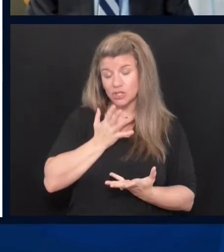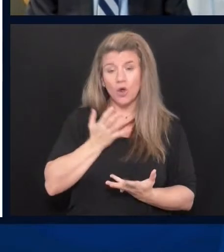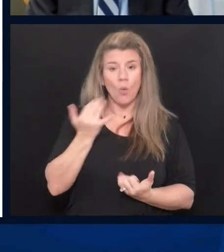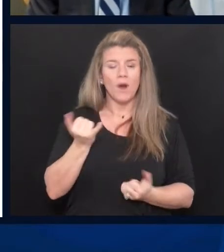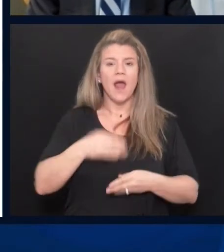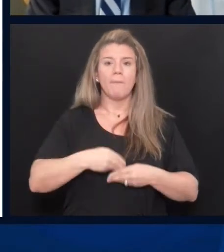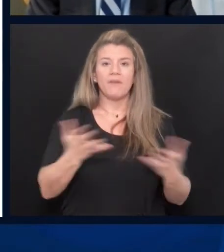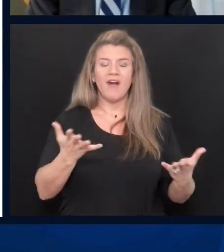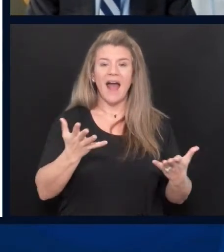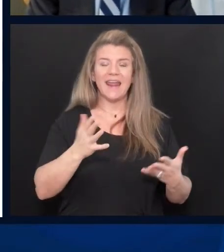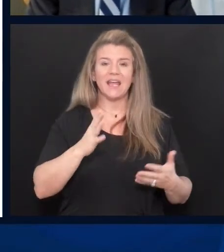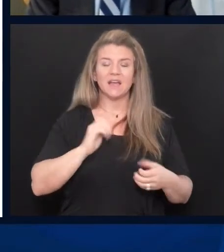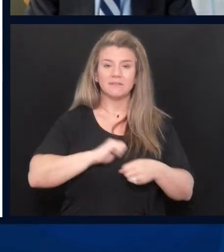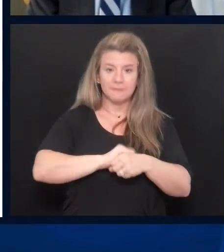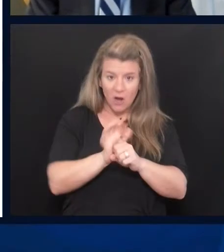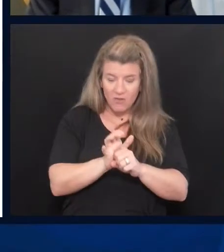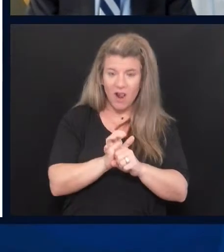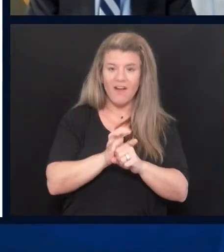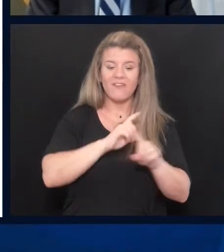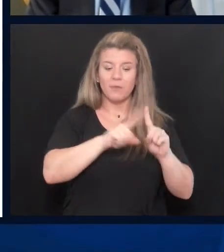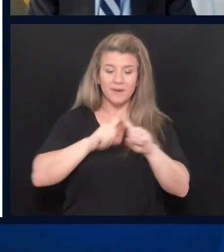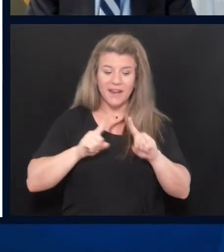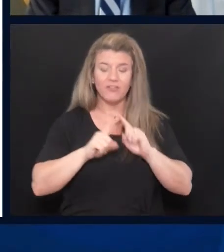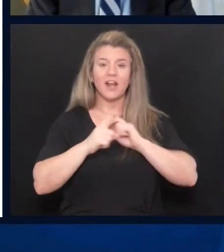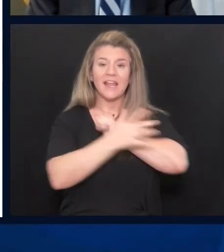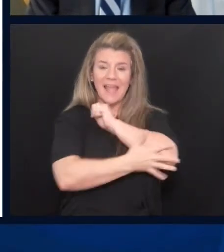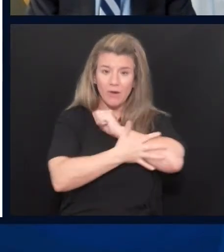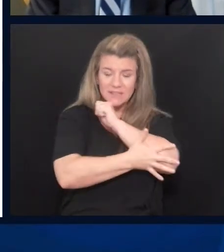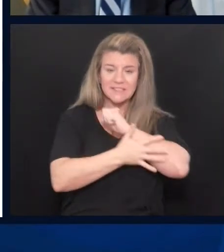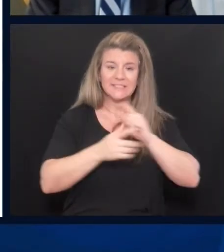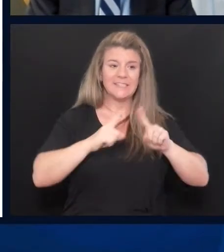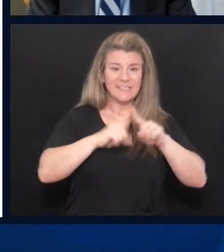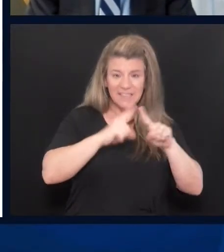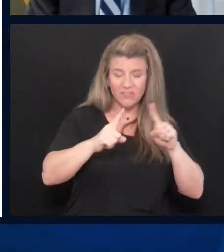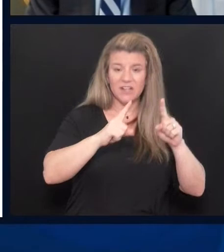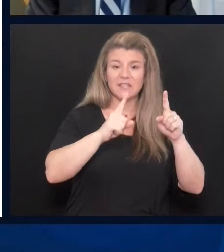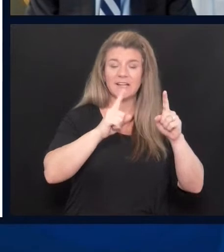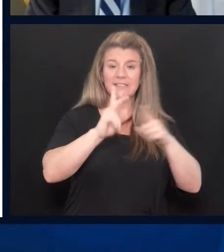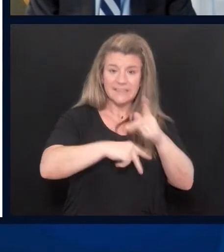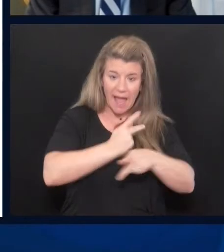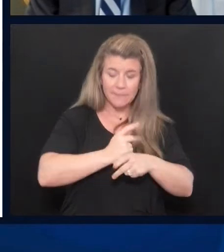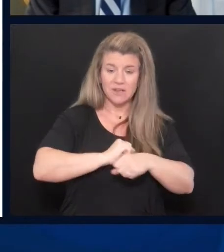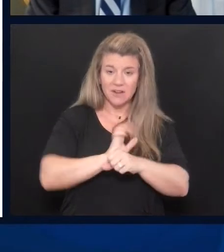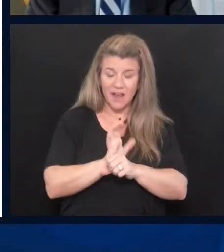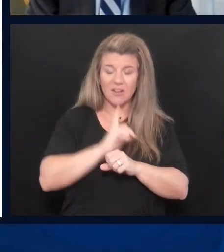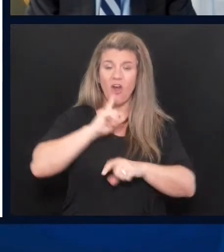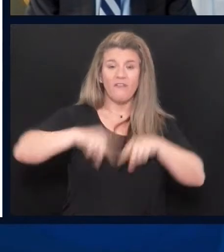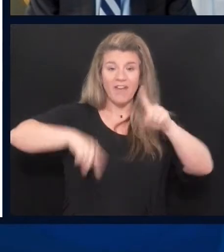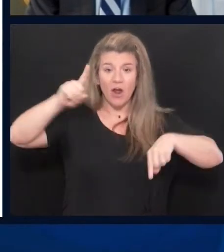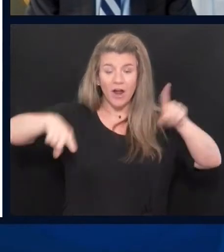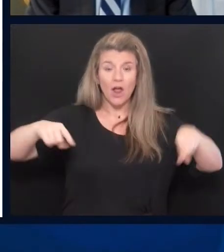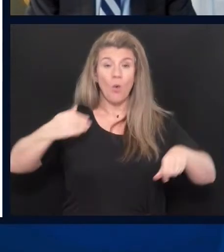as requested by county. Those variants circulate throughout the state. We have a